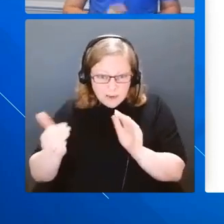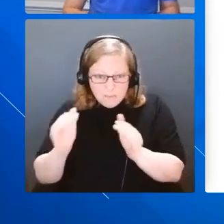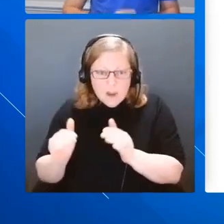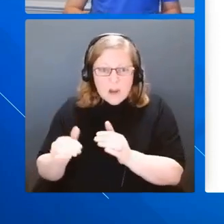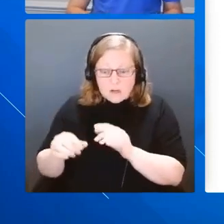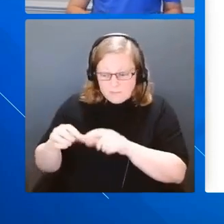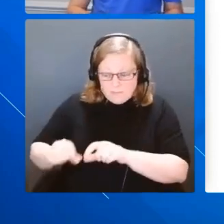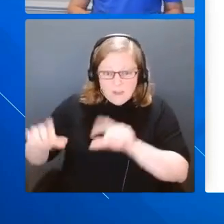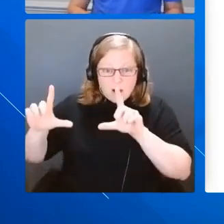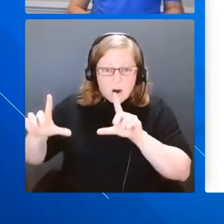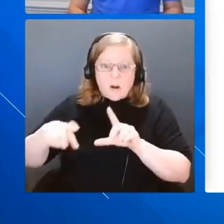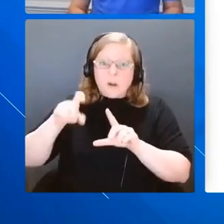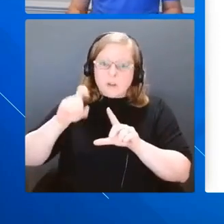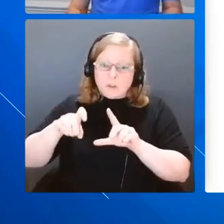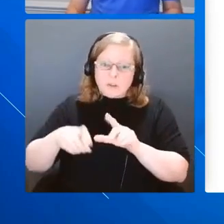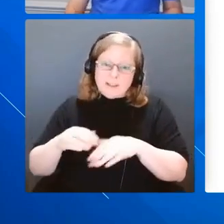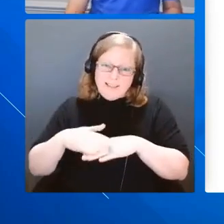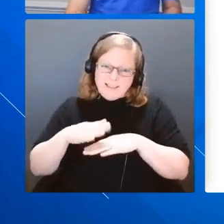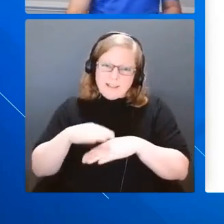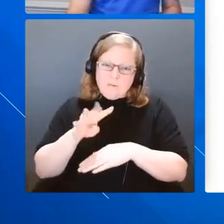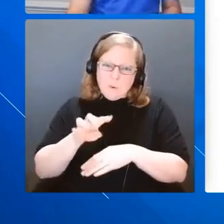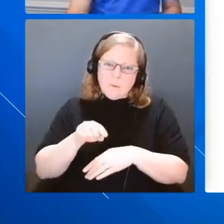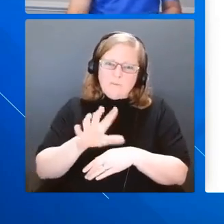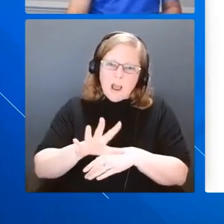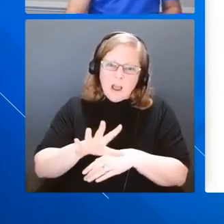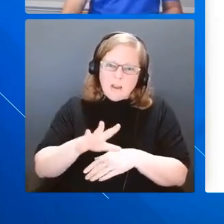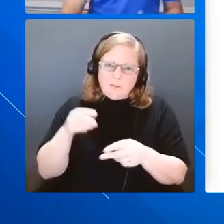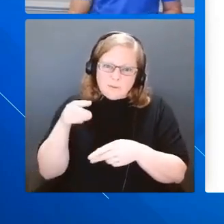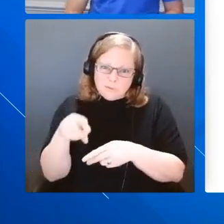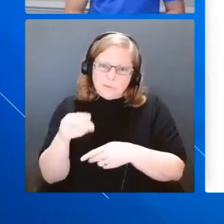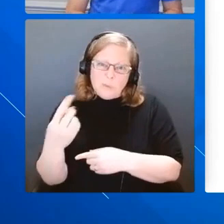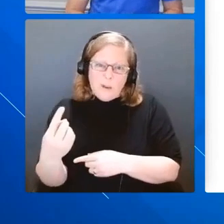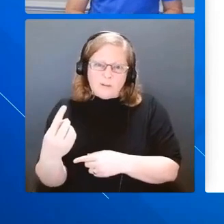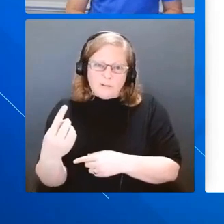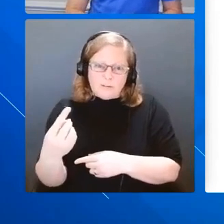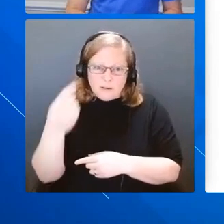least 4.5:1 for normal sized text.